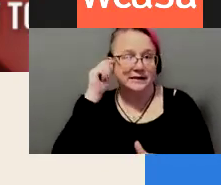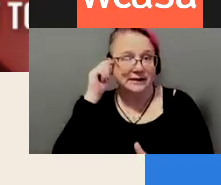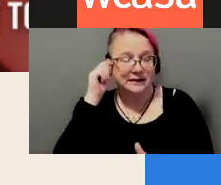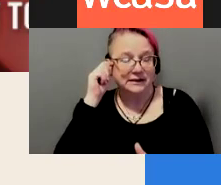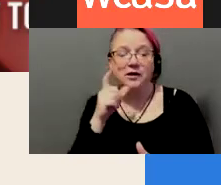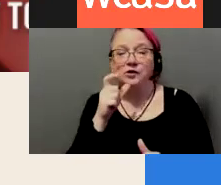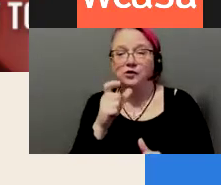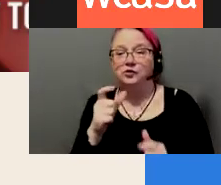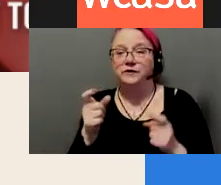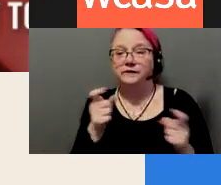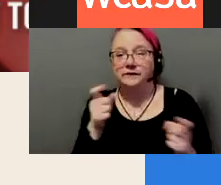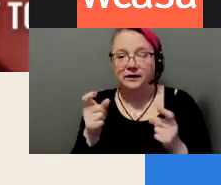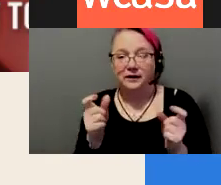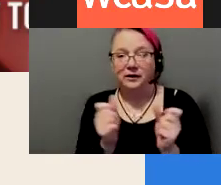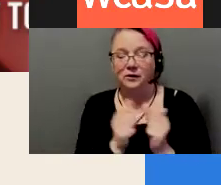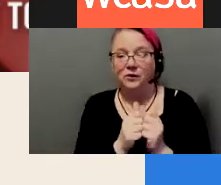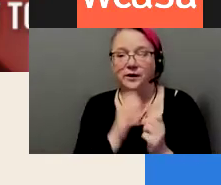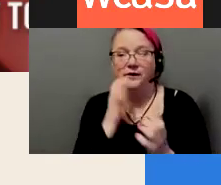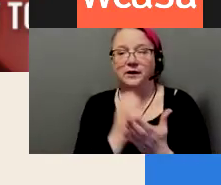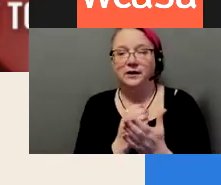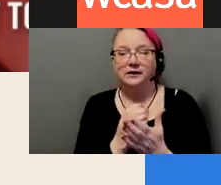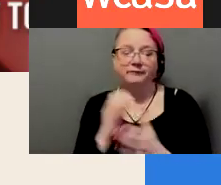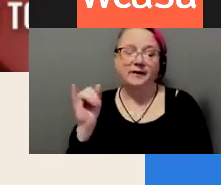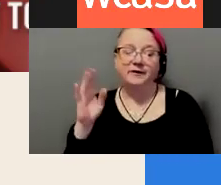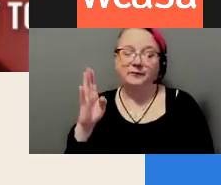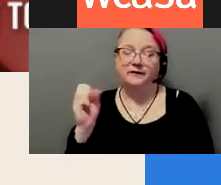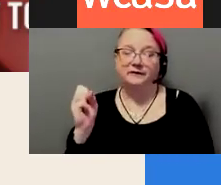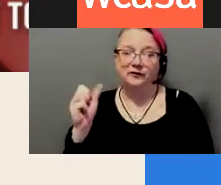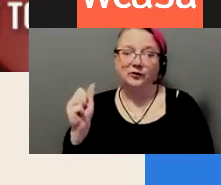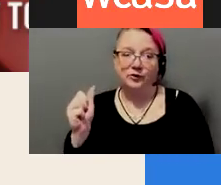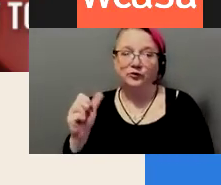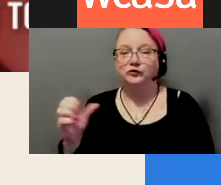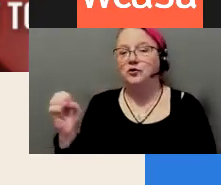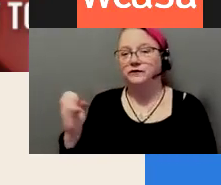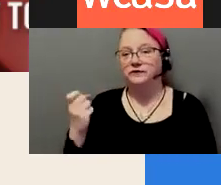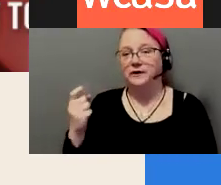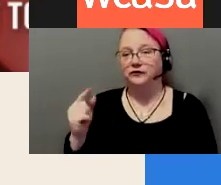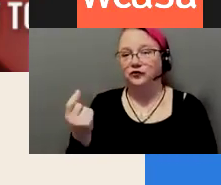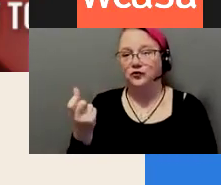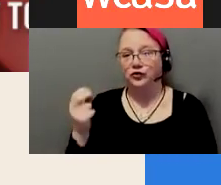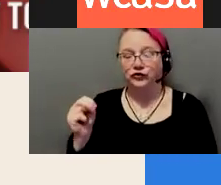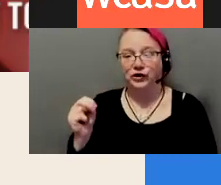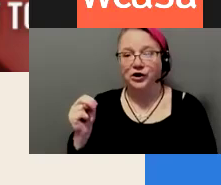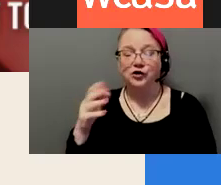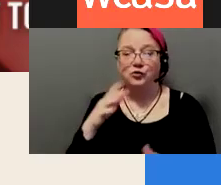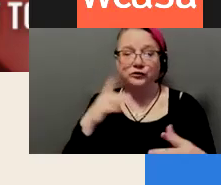dealing with um, image-based sexual abuse or sextortion who was worried about getting in trouble for